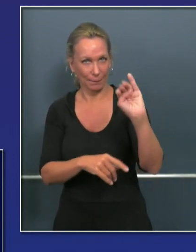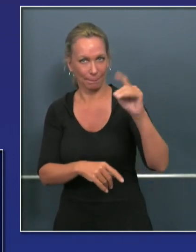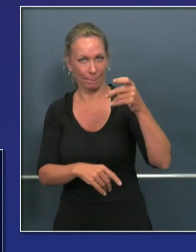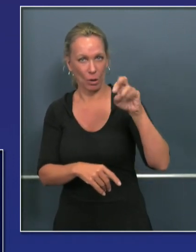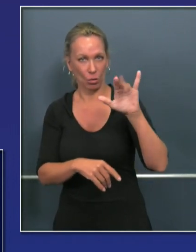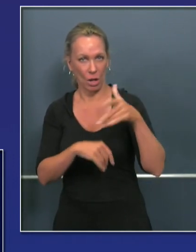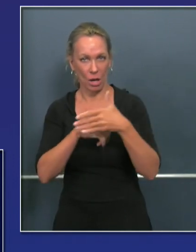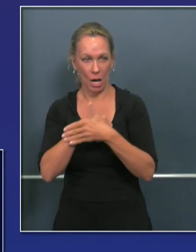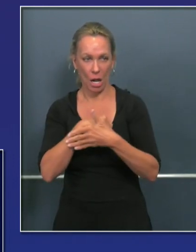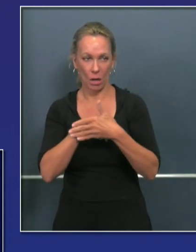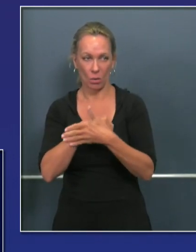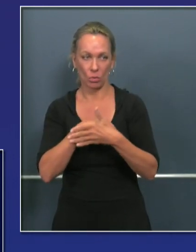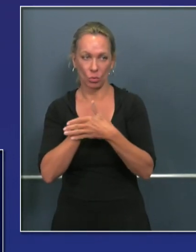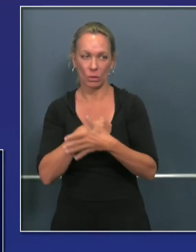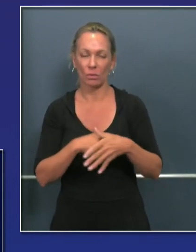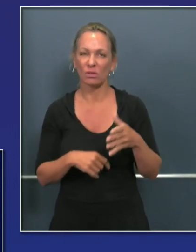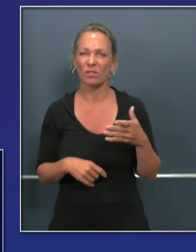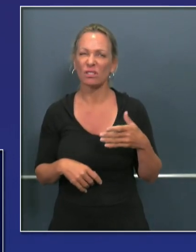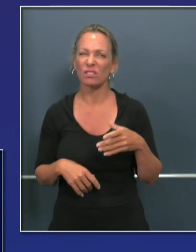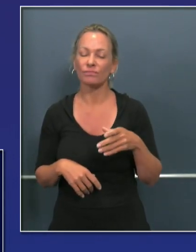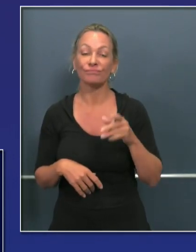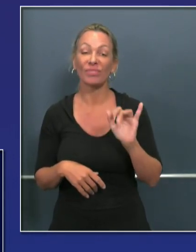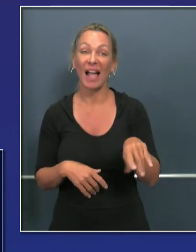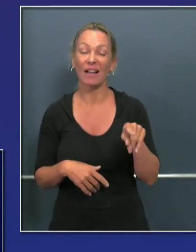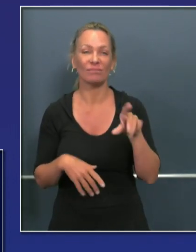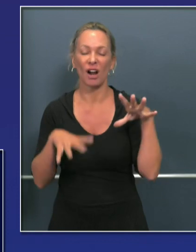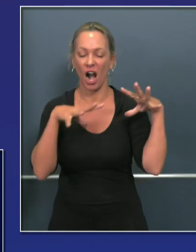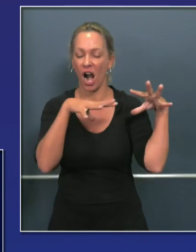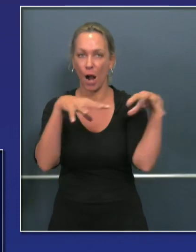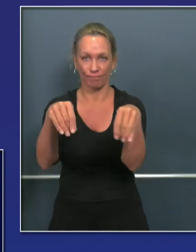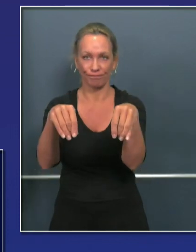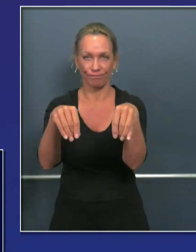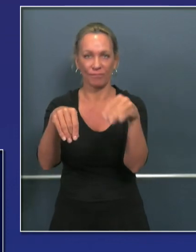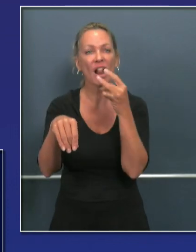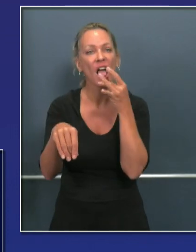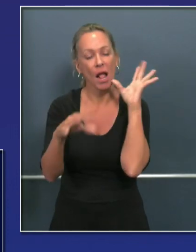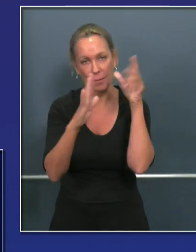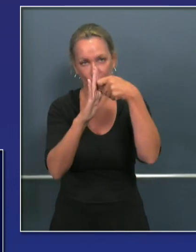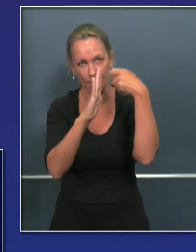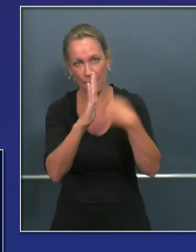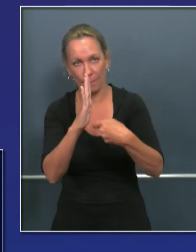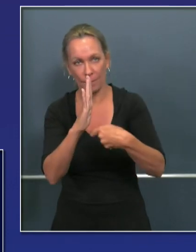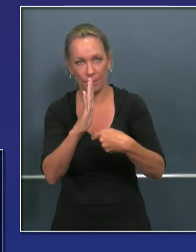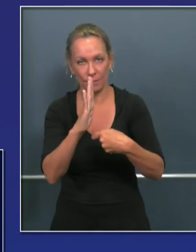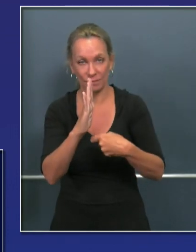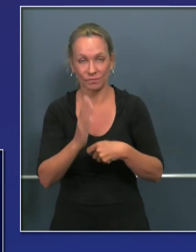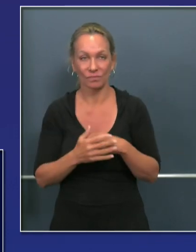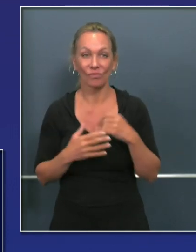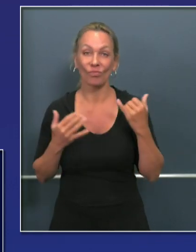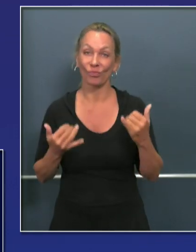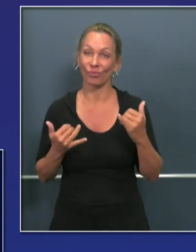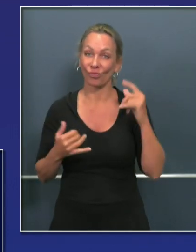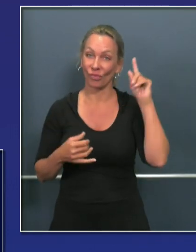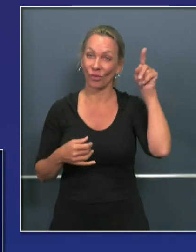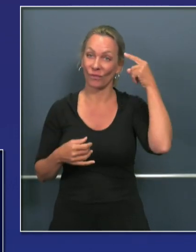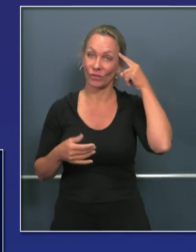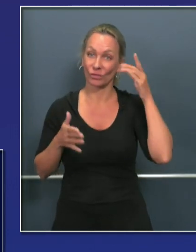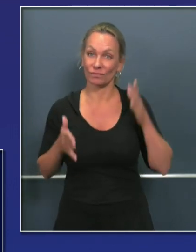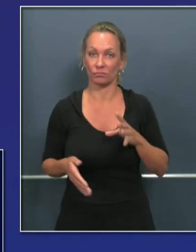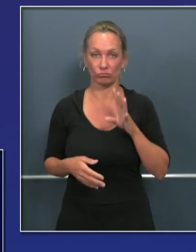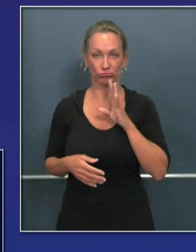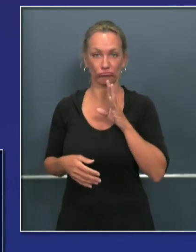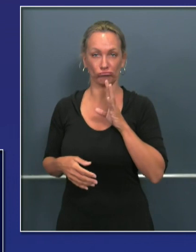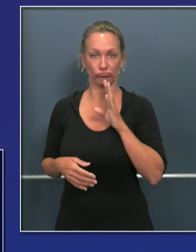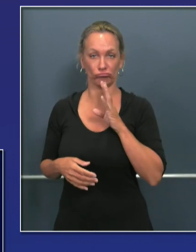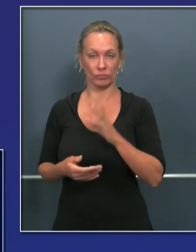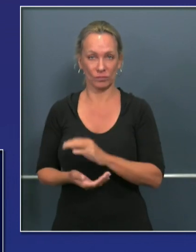Thank you, Dr. Galley. So bottom line, and we've reinforced this on many, many occasions, there's different transmission dynamics that persist